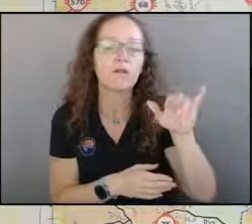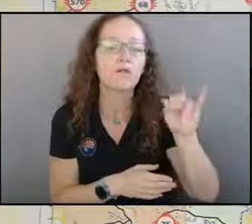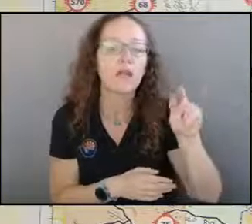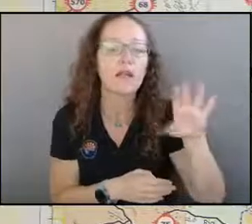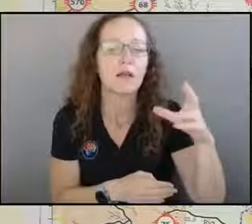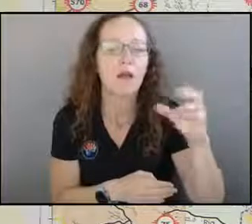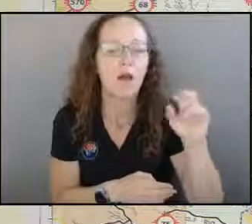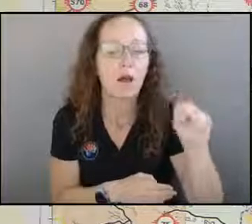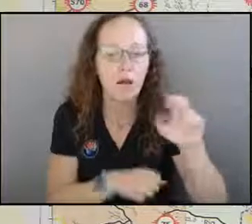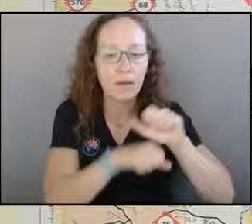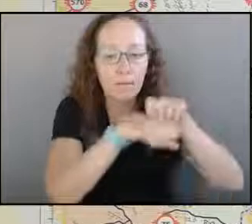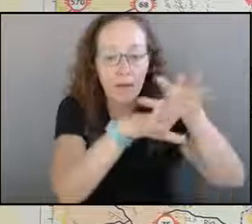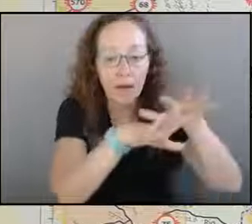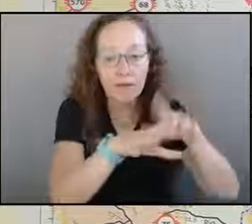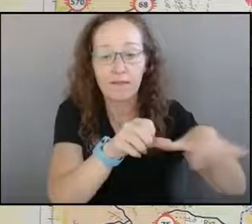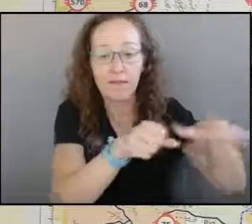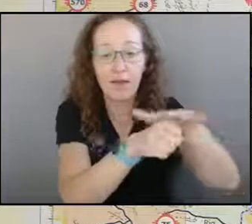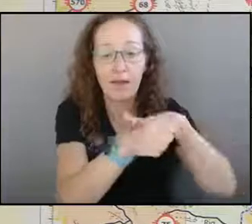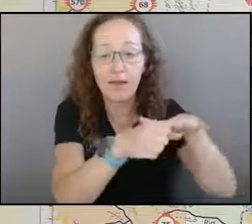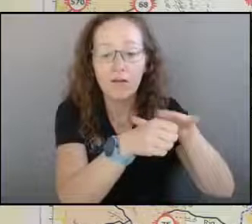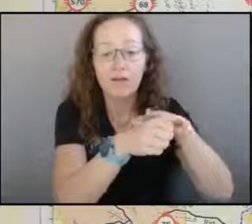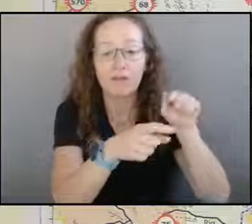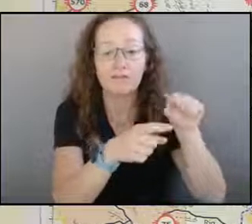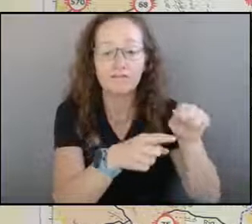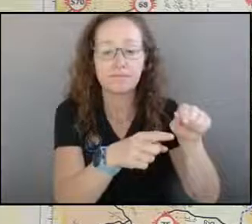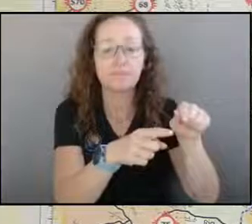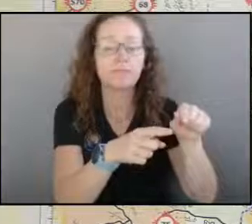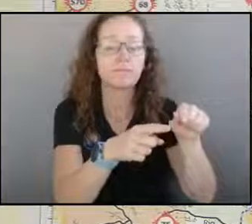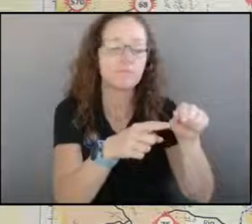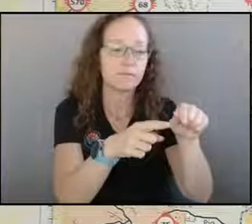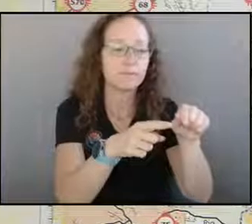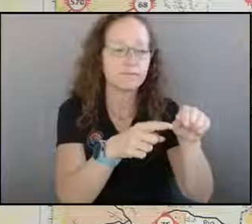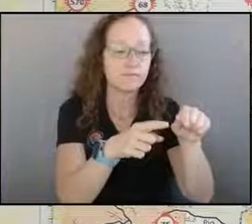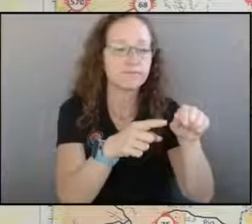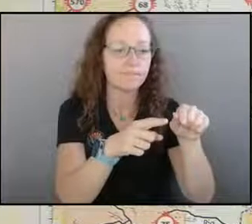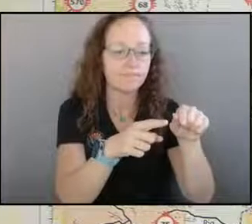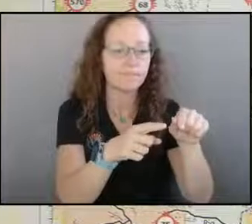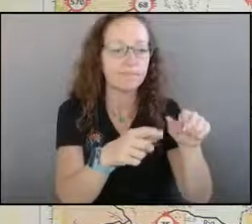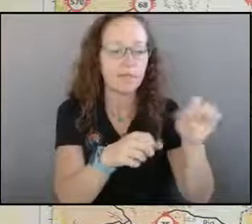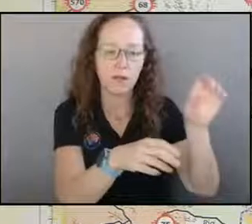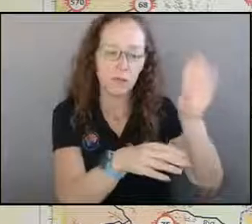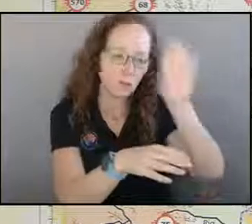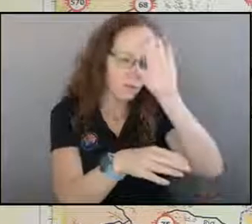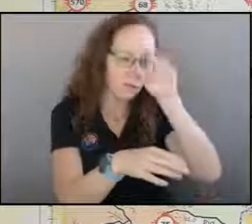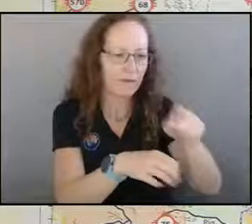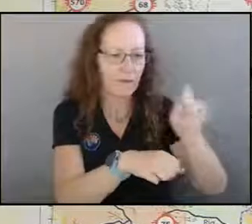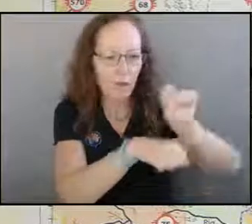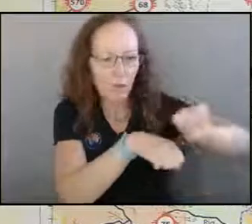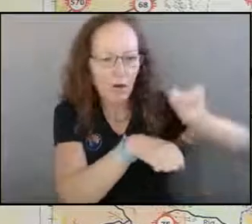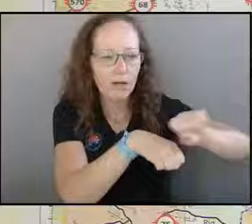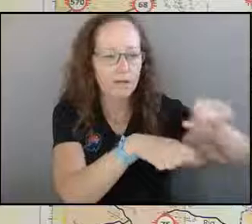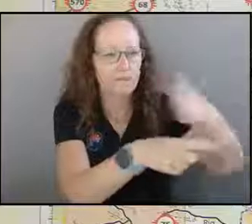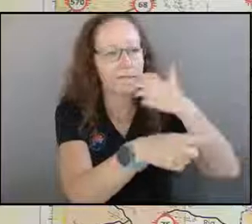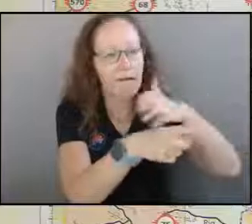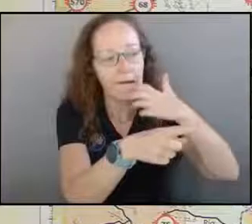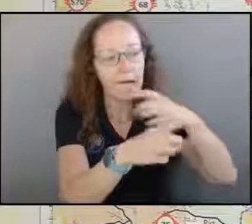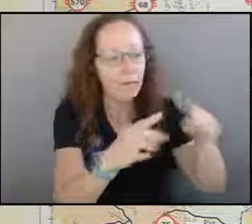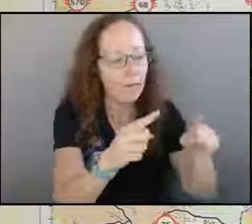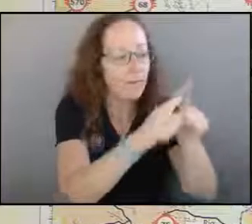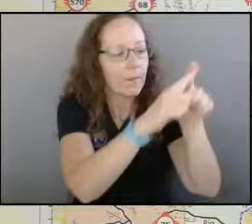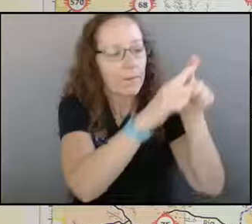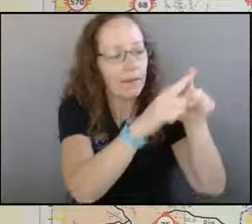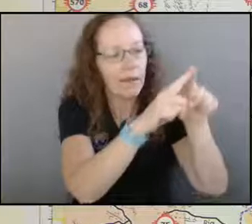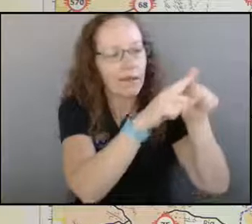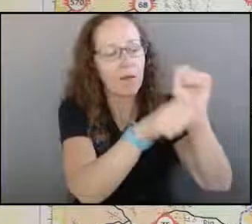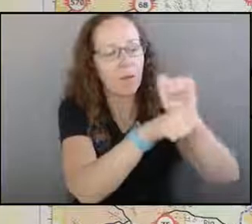up to the tip of the northernmost piece of fire here where there was heat, and they're working back down this edge to the southwest. In addition to that, there's some areas